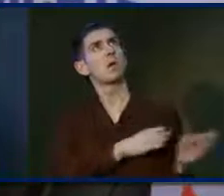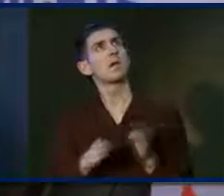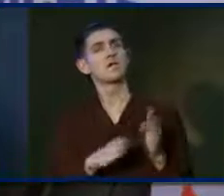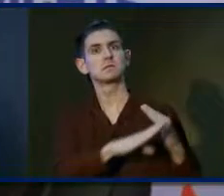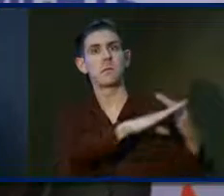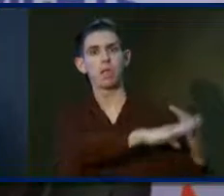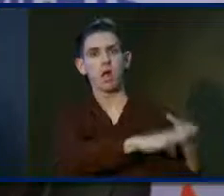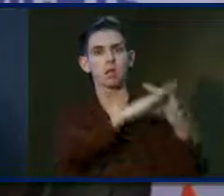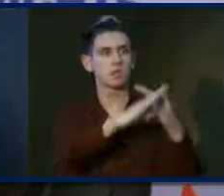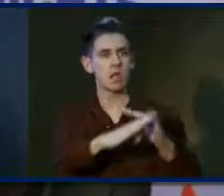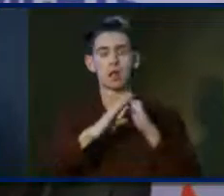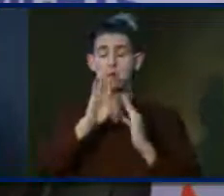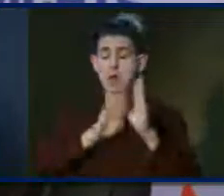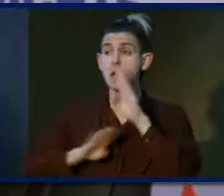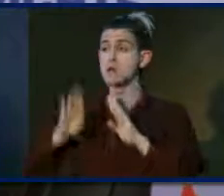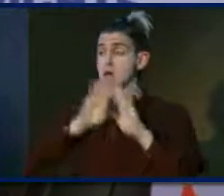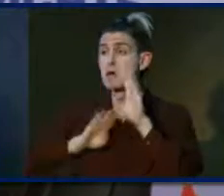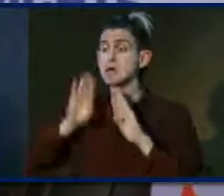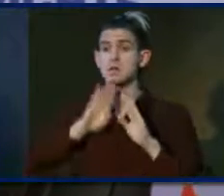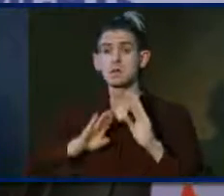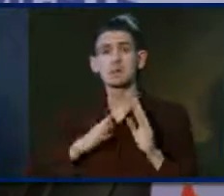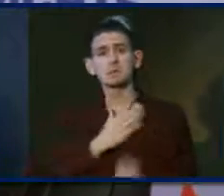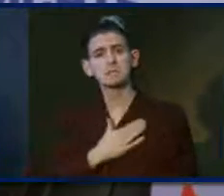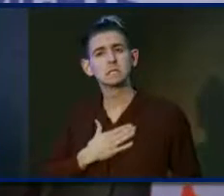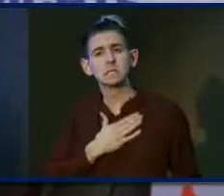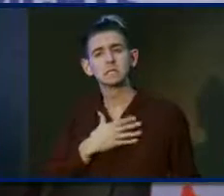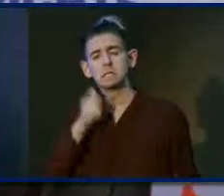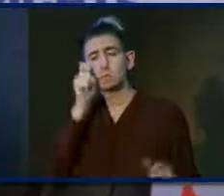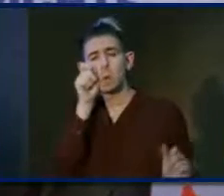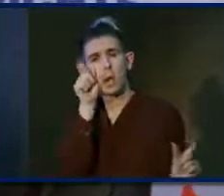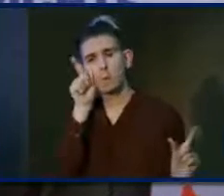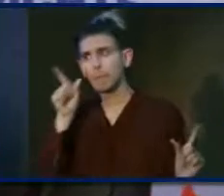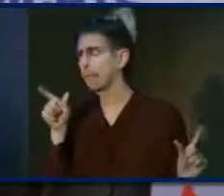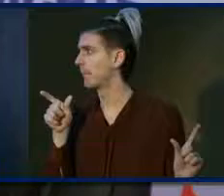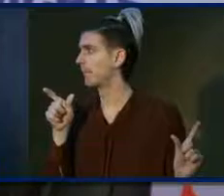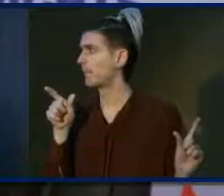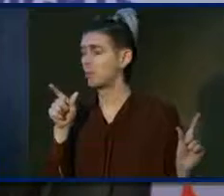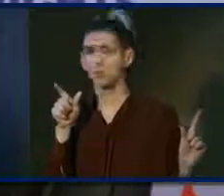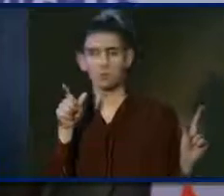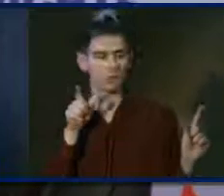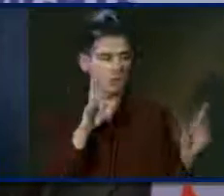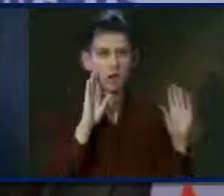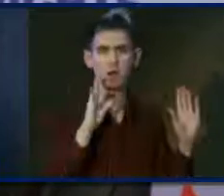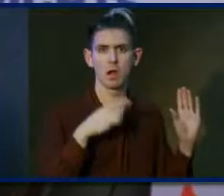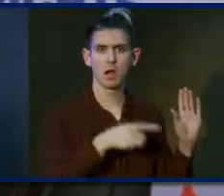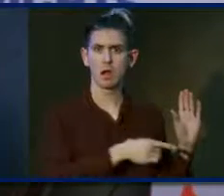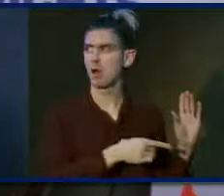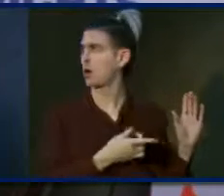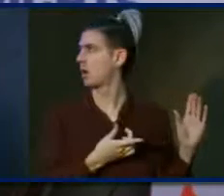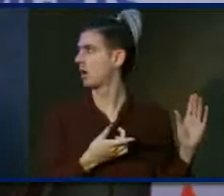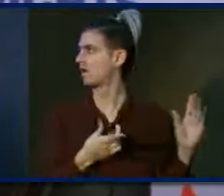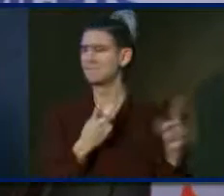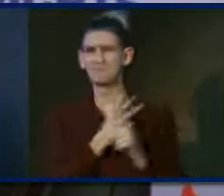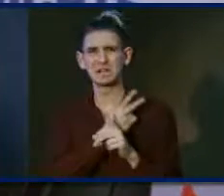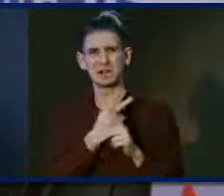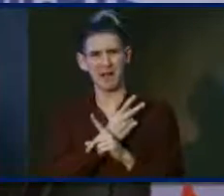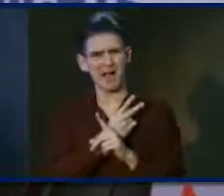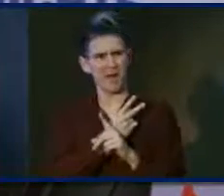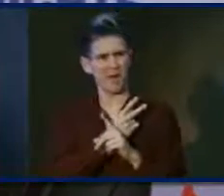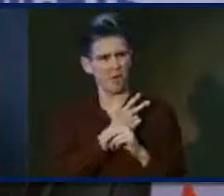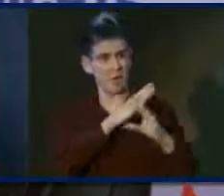Open your eyes, switch your thinking. There are ways to get around those, and